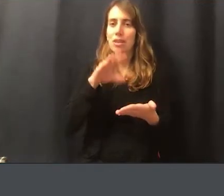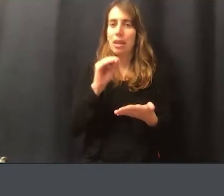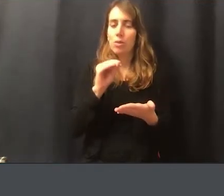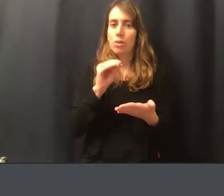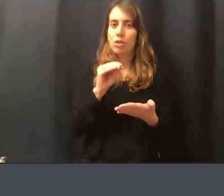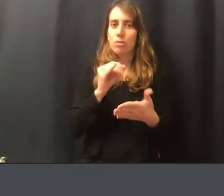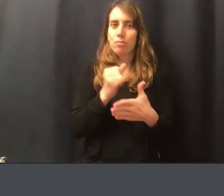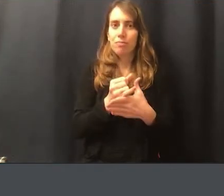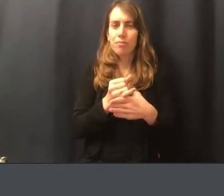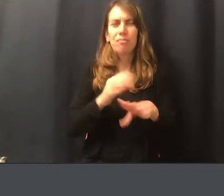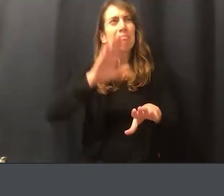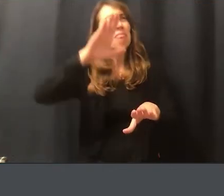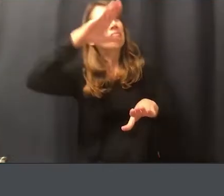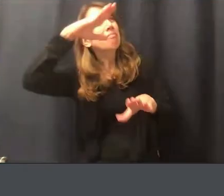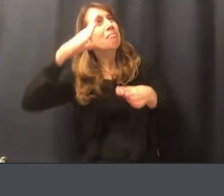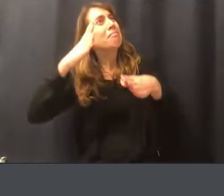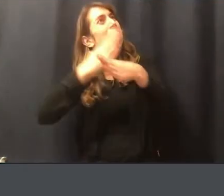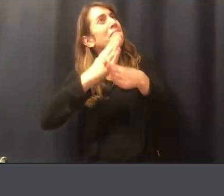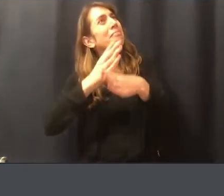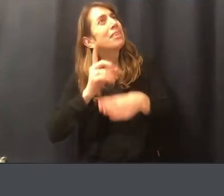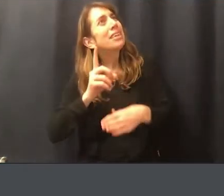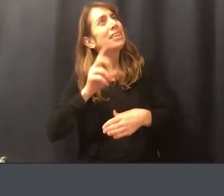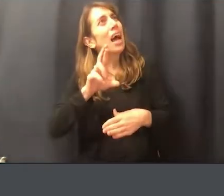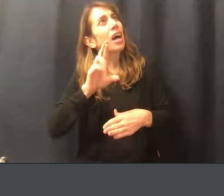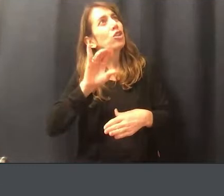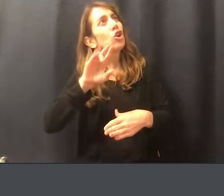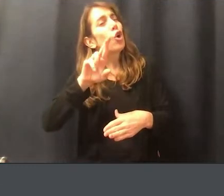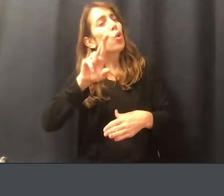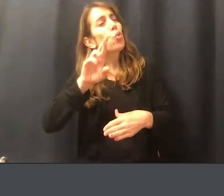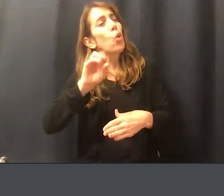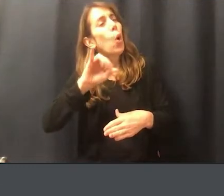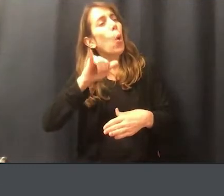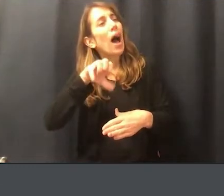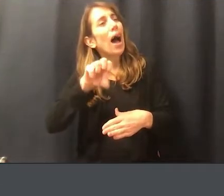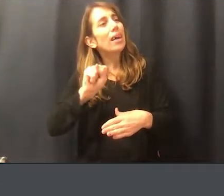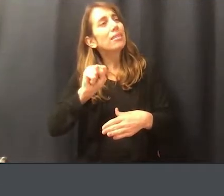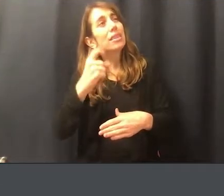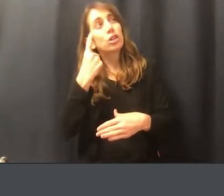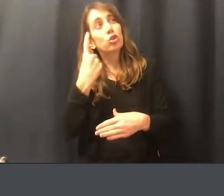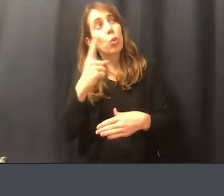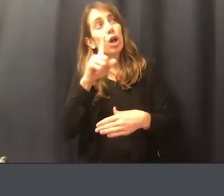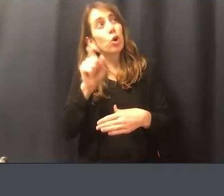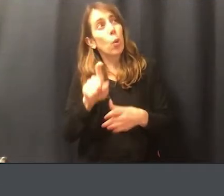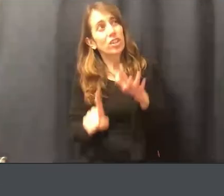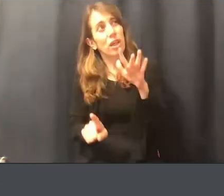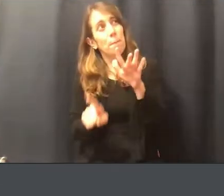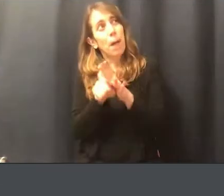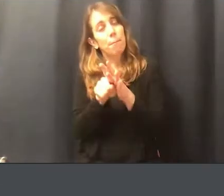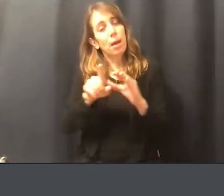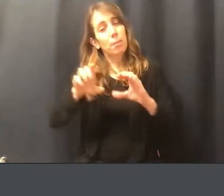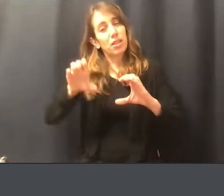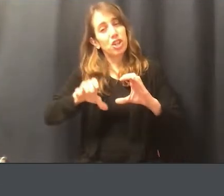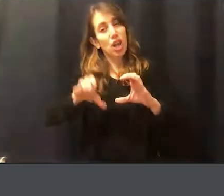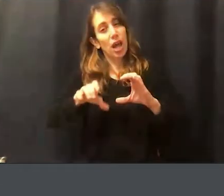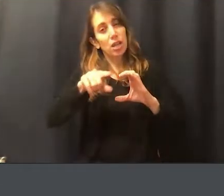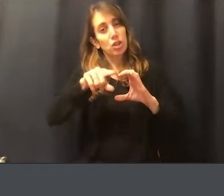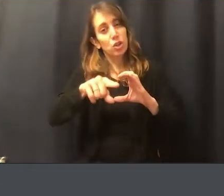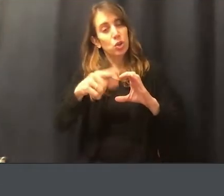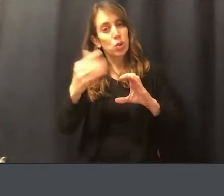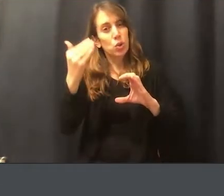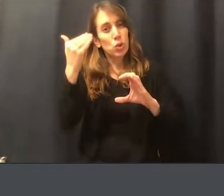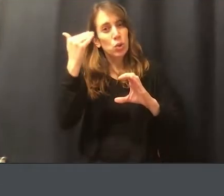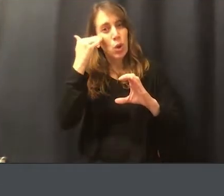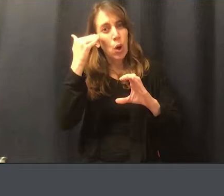I think Dr. Rojas? important. Yes. We have a question that's come in. Do we know if these